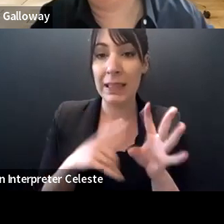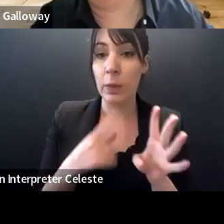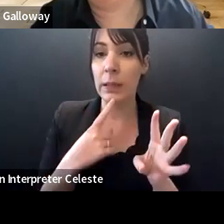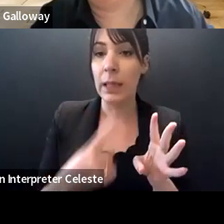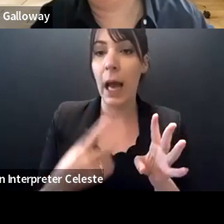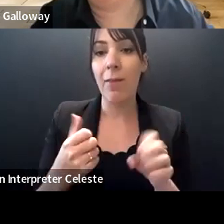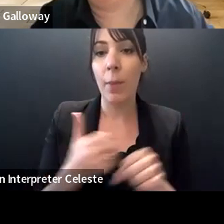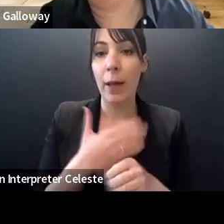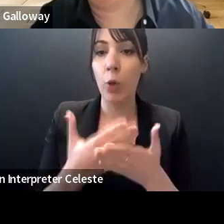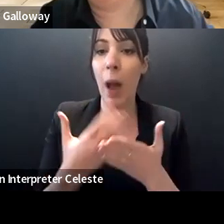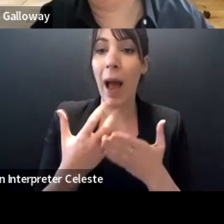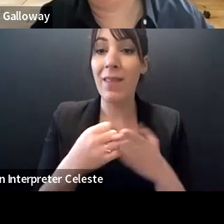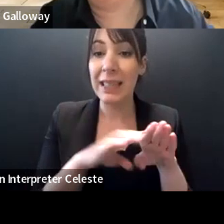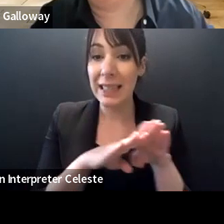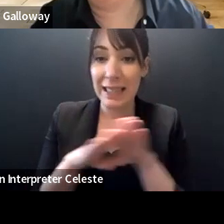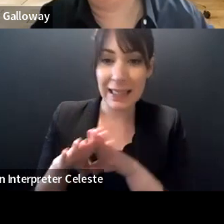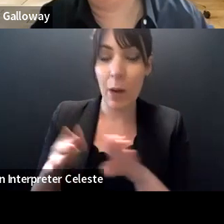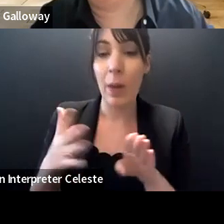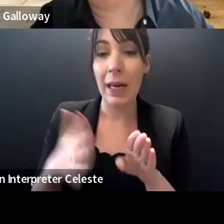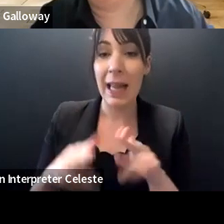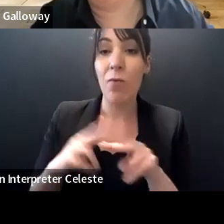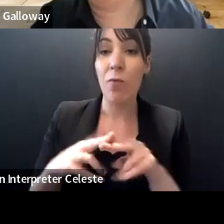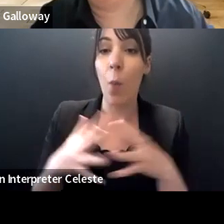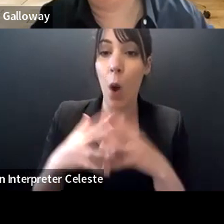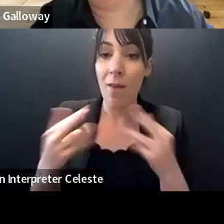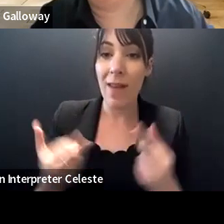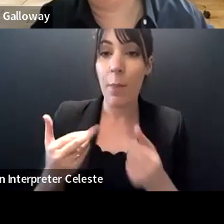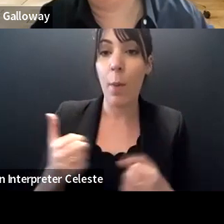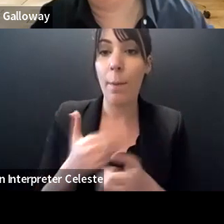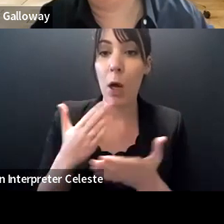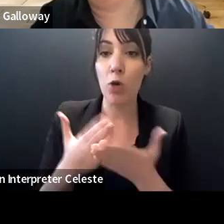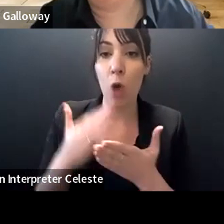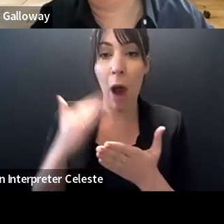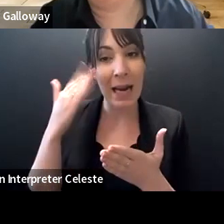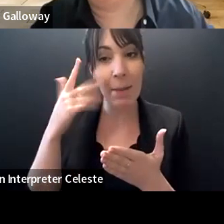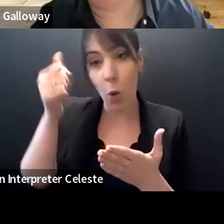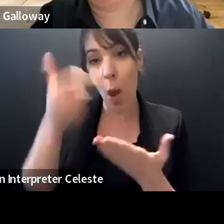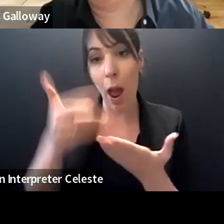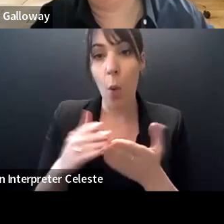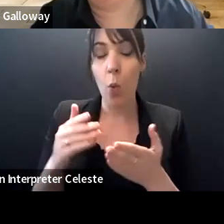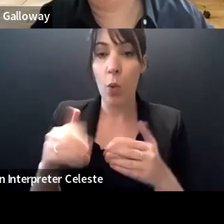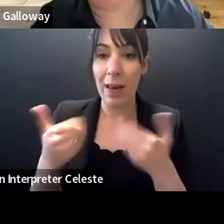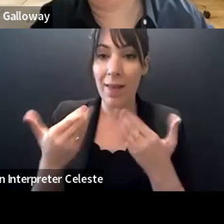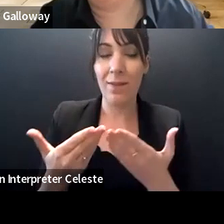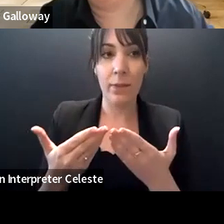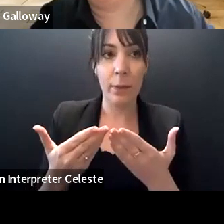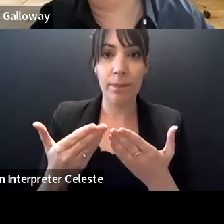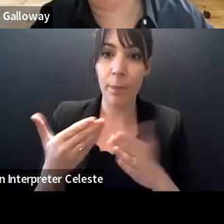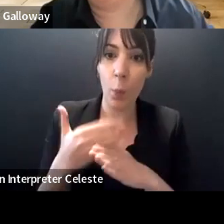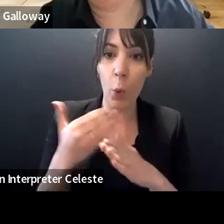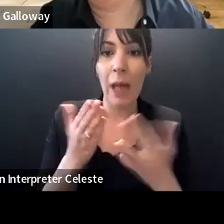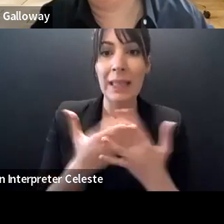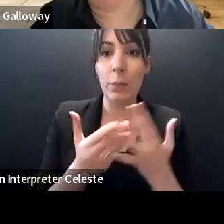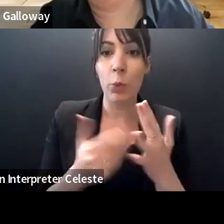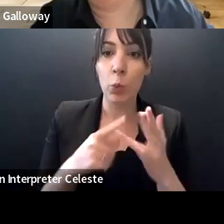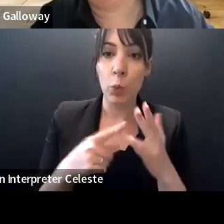having the frameworks, the tools, the support for academics to allow that consistency, it's a great call. Providing time, it's, you know, let's be fair,